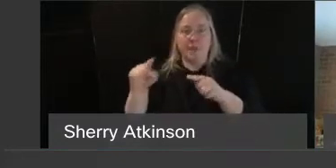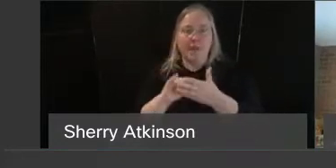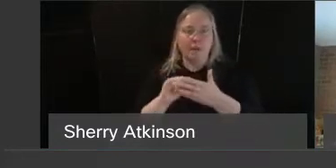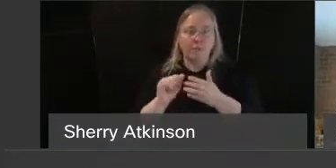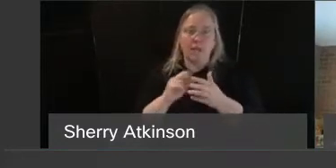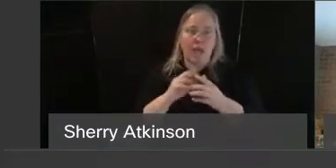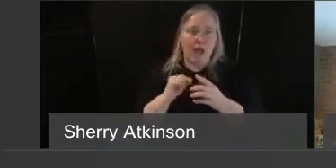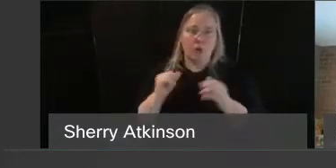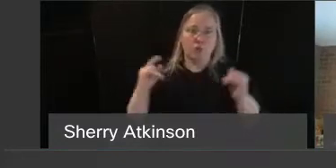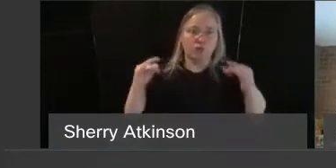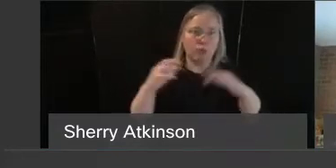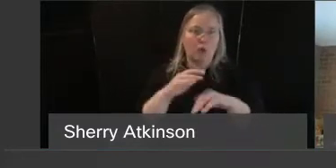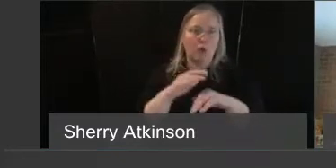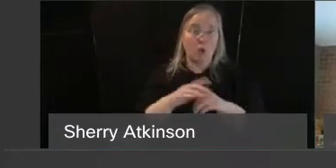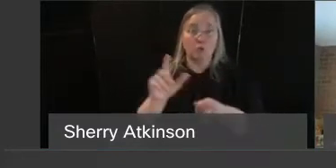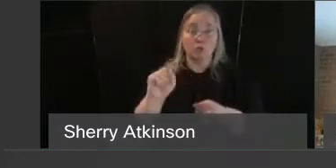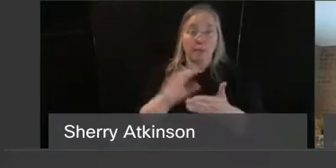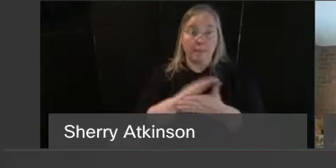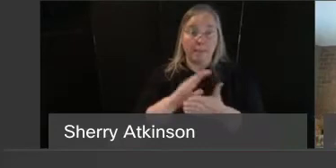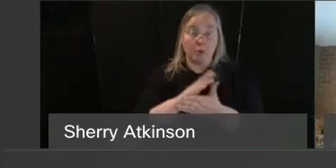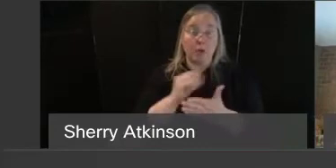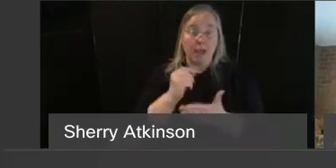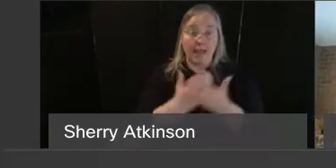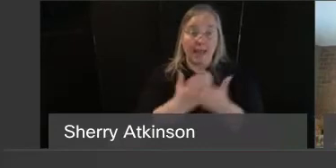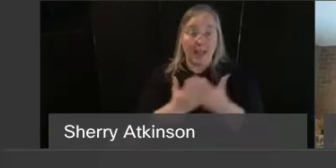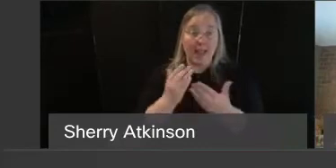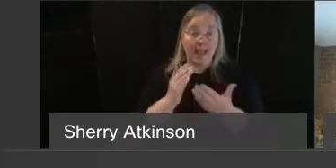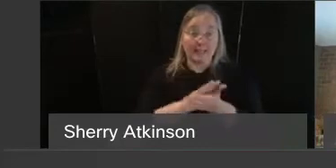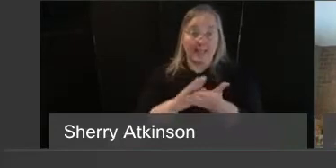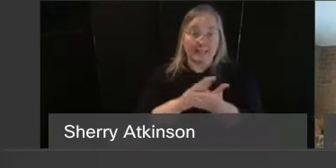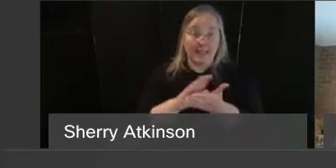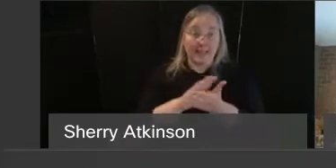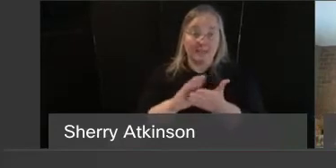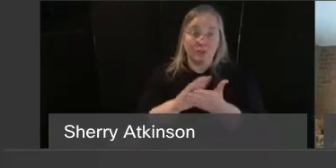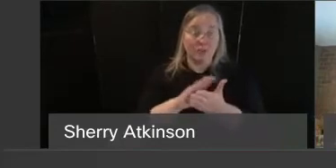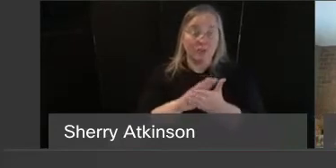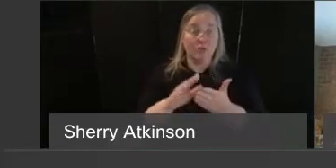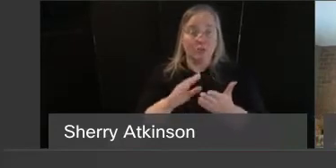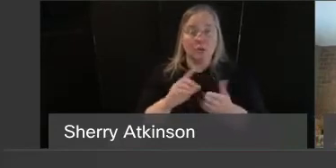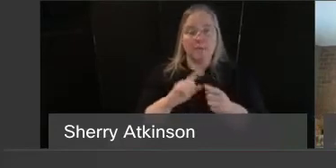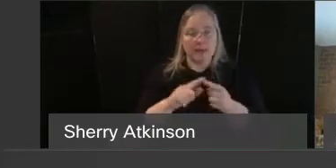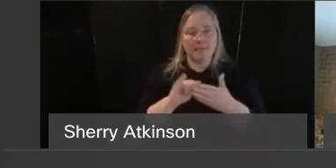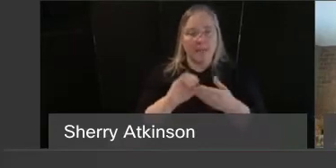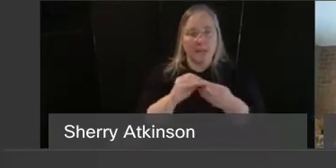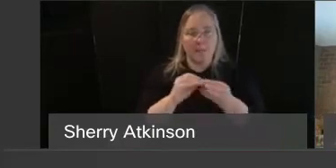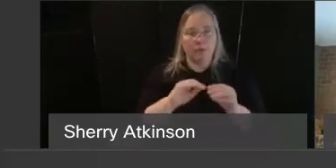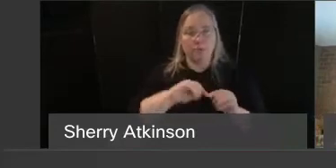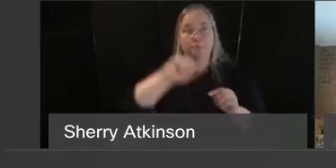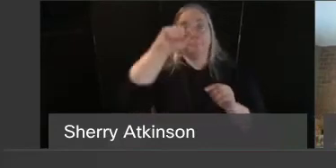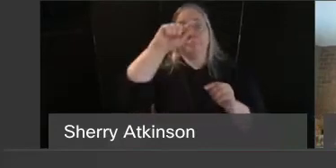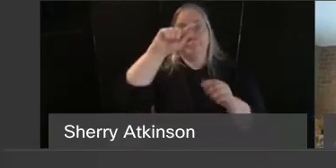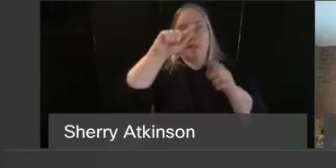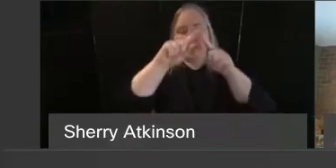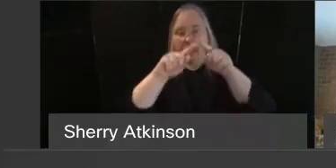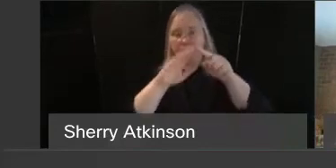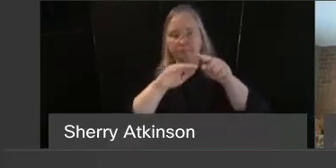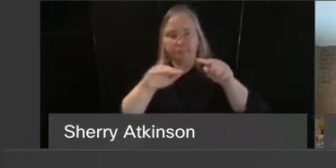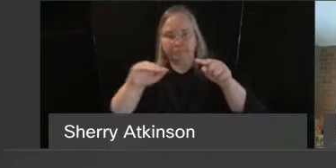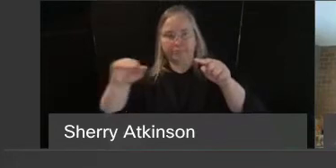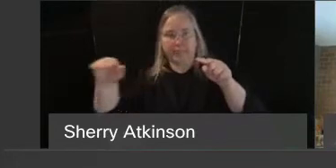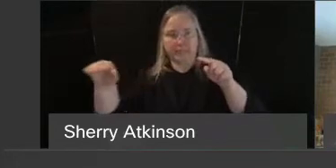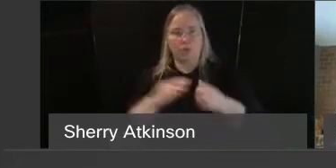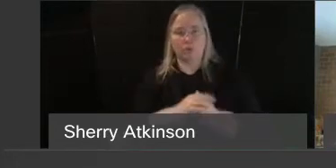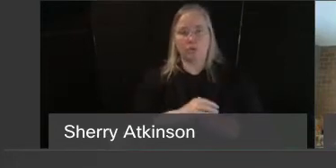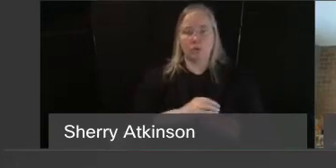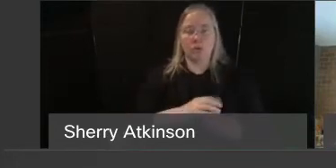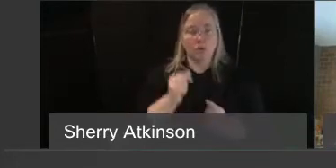hand sanitizer driving that number, but since then that number sort of kind of plateaued a little bit. And you can sort of see that